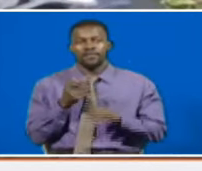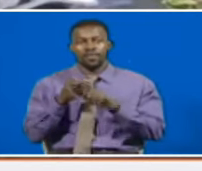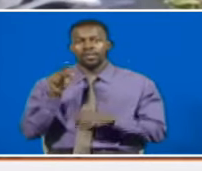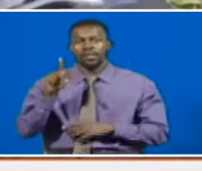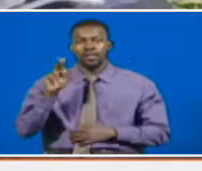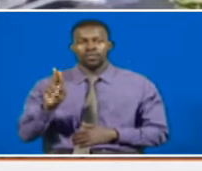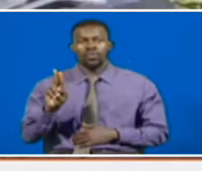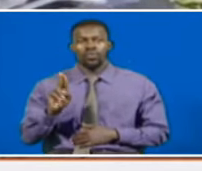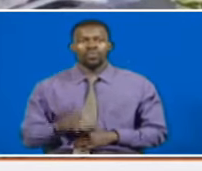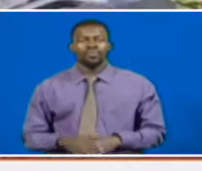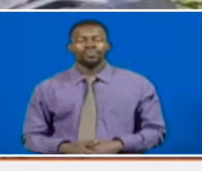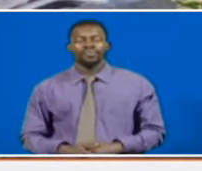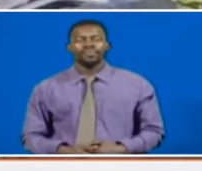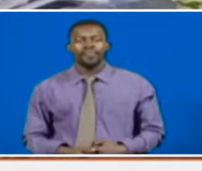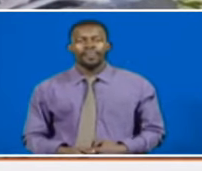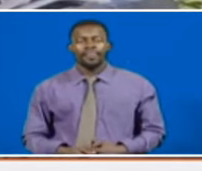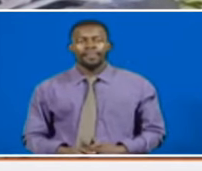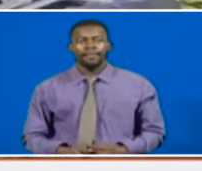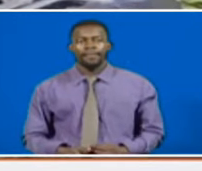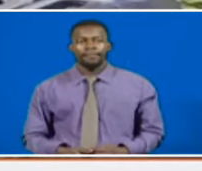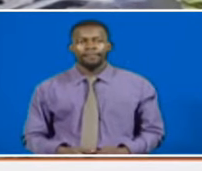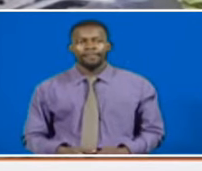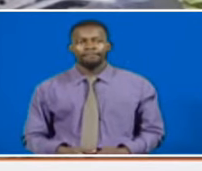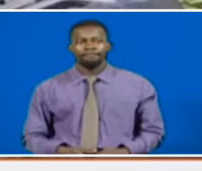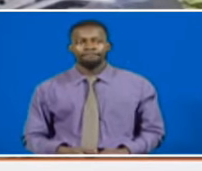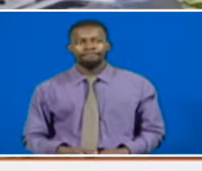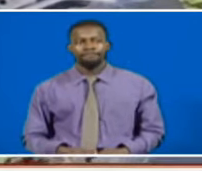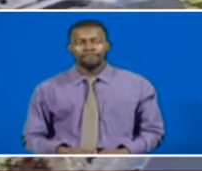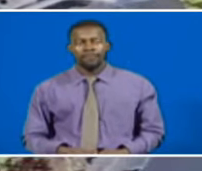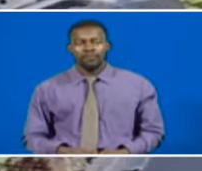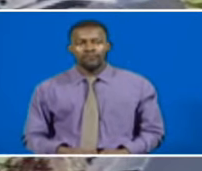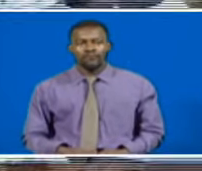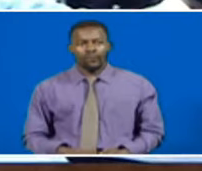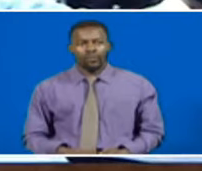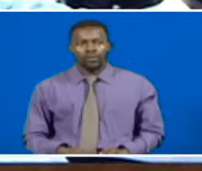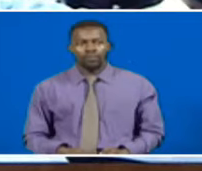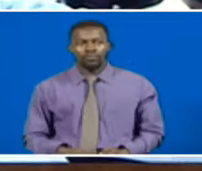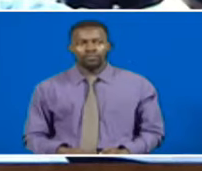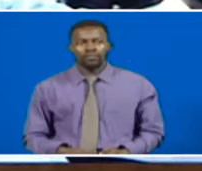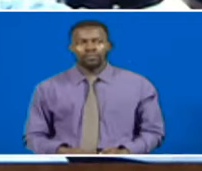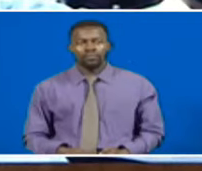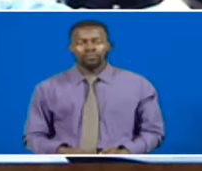Bramwell Bwire, KTN News, Kisumu.